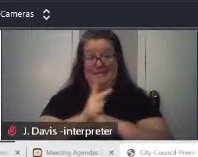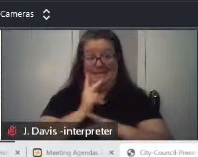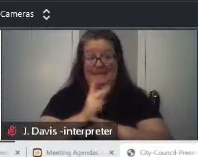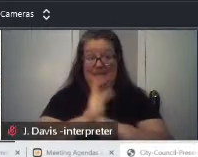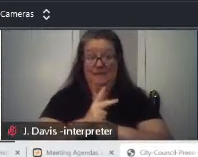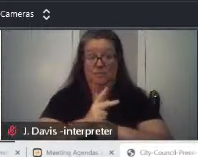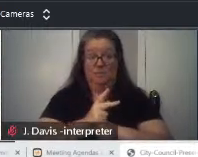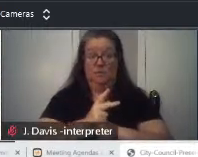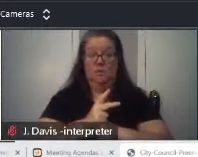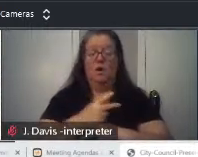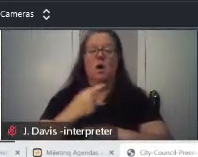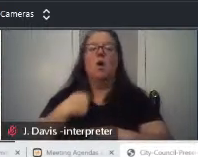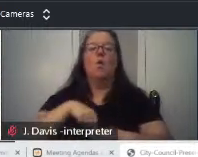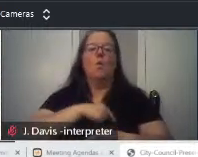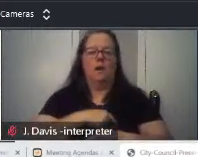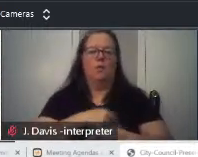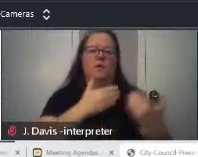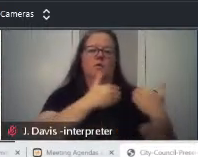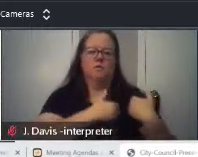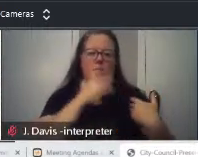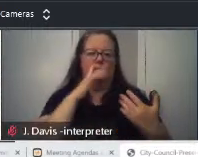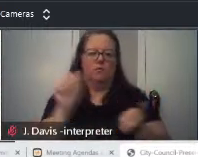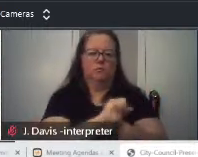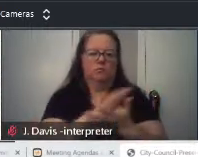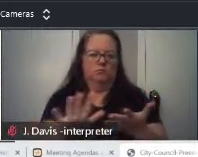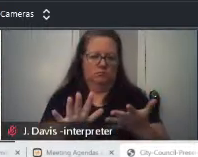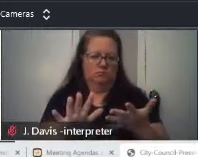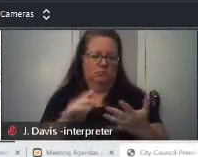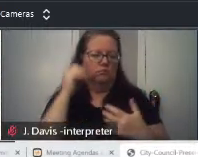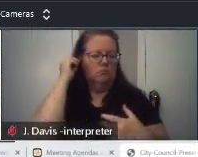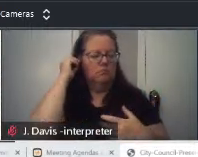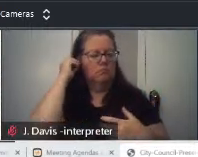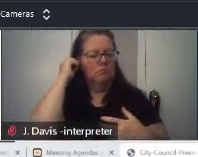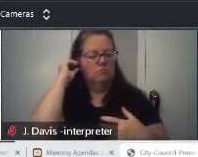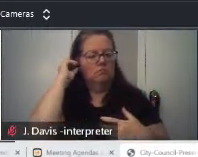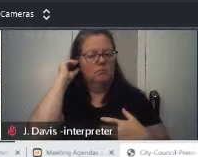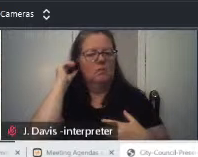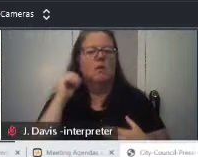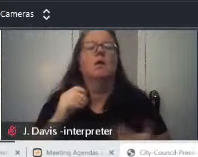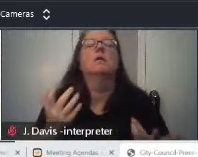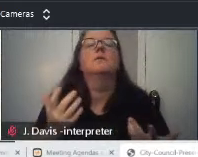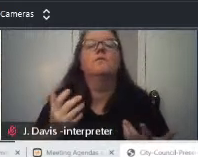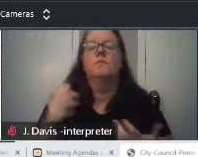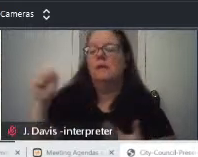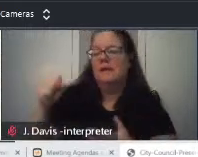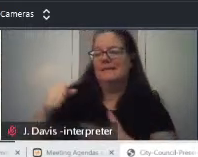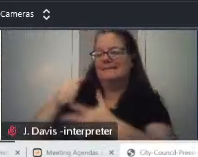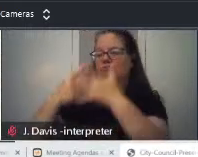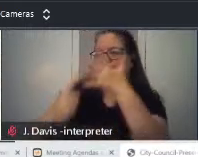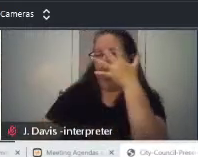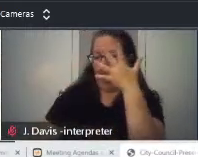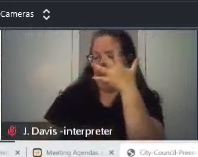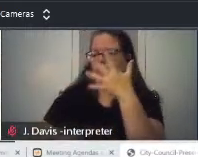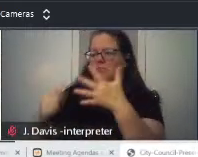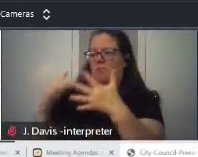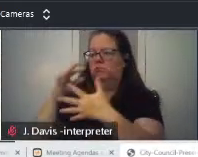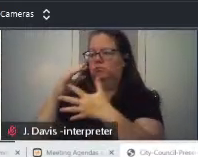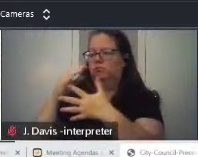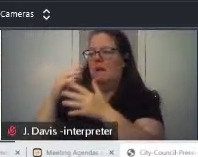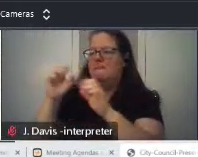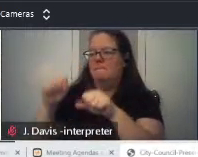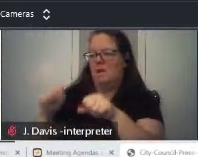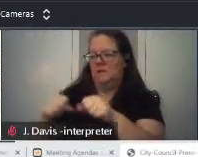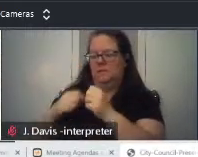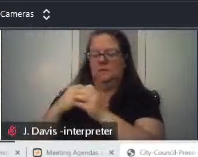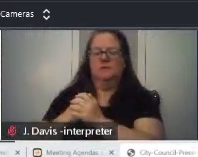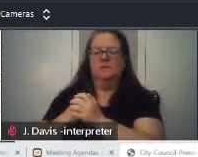probably would have to undertake that responsibility. There are several possibilities, ma'am, as you've said,